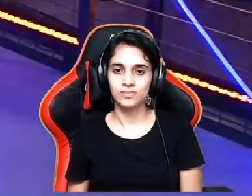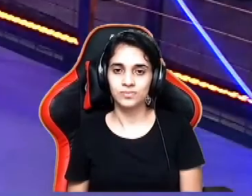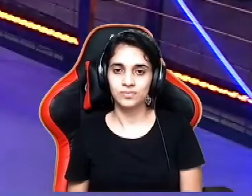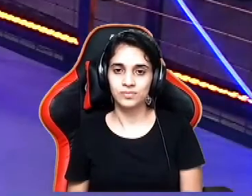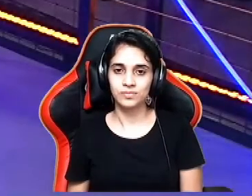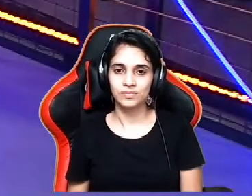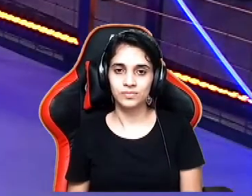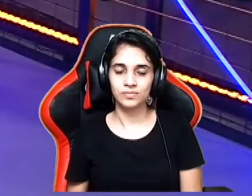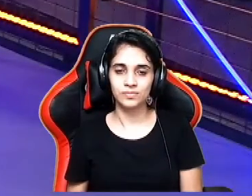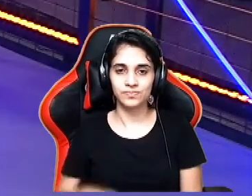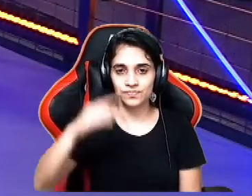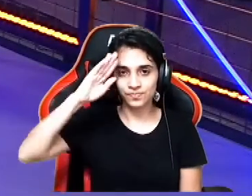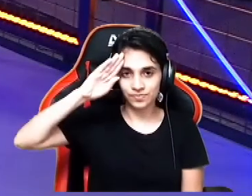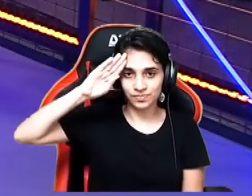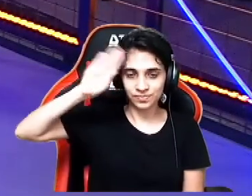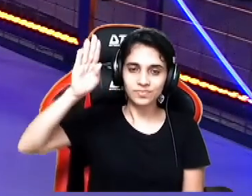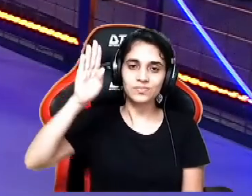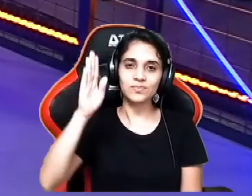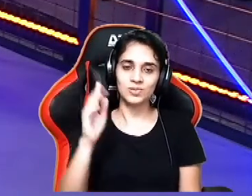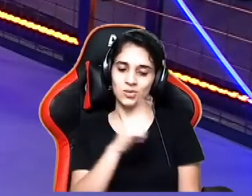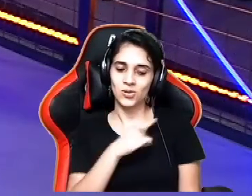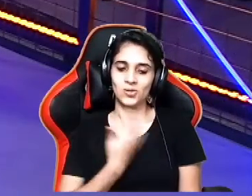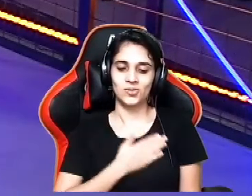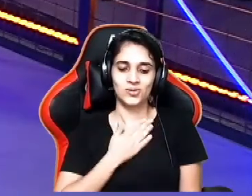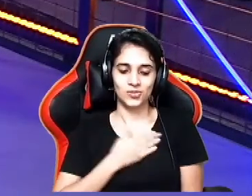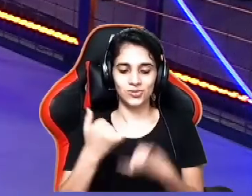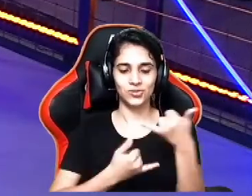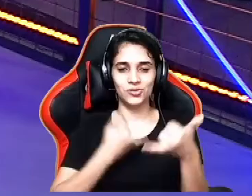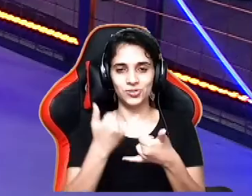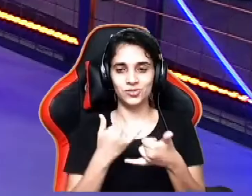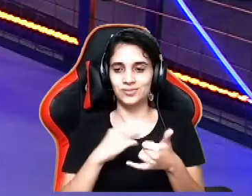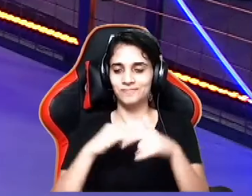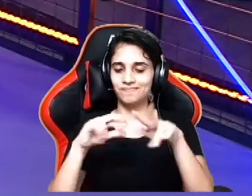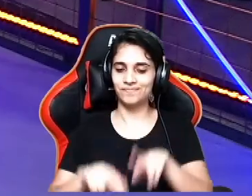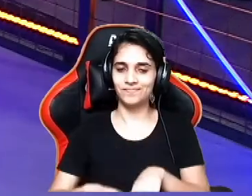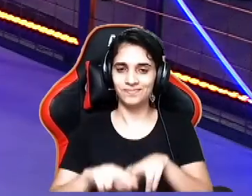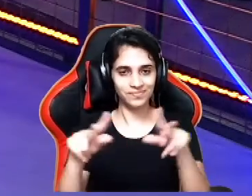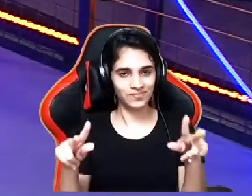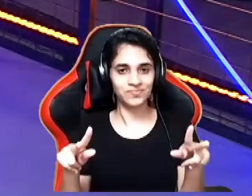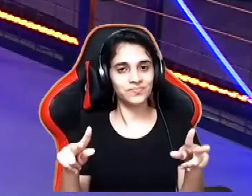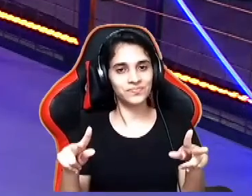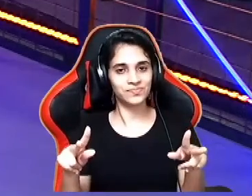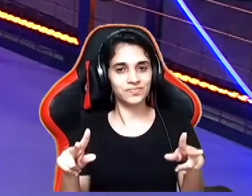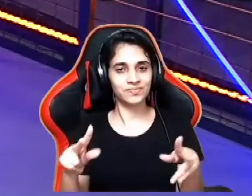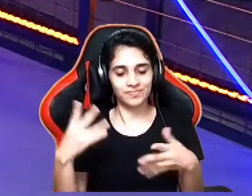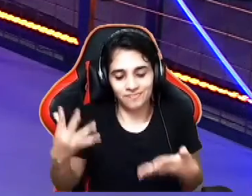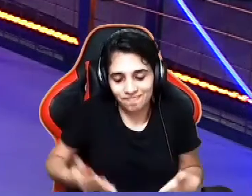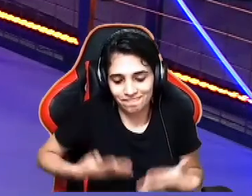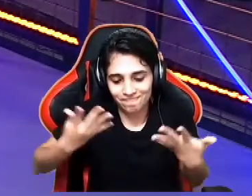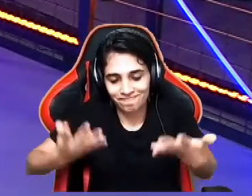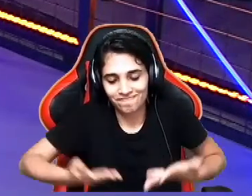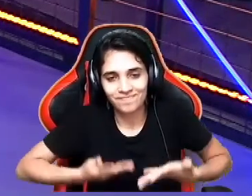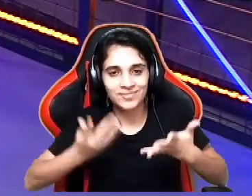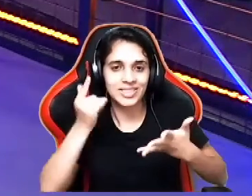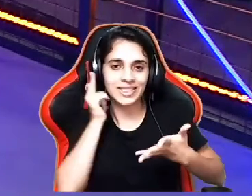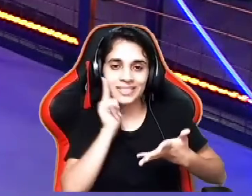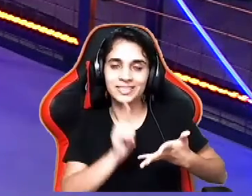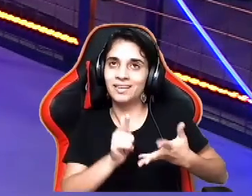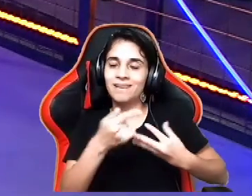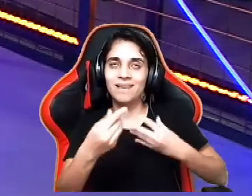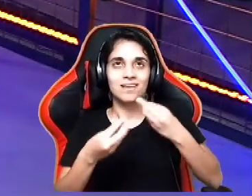push mobile, especially those of us who like games, right, Bruno? It makes all the difference when you look at